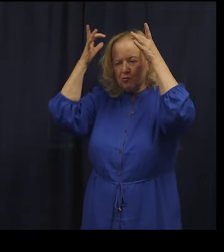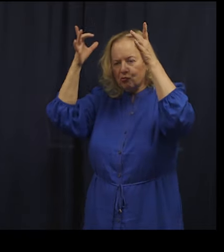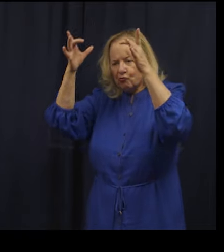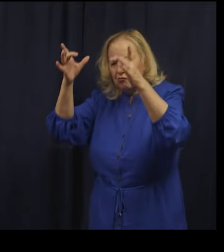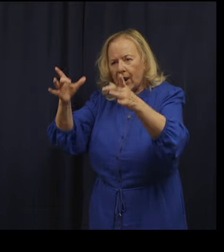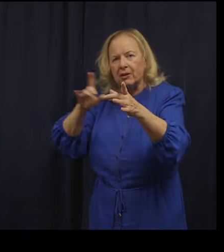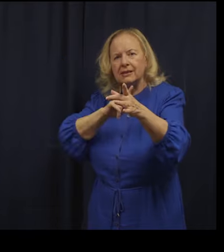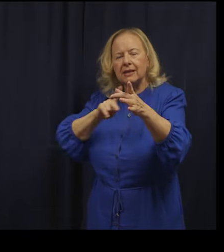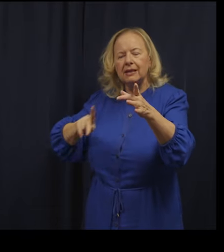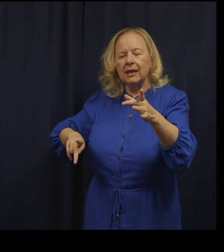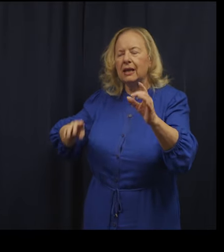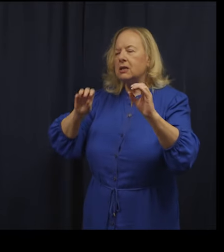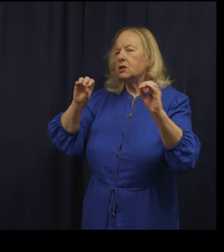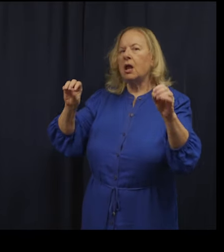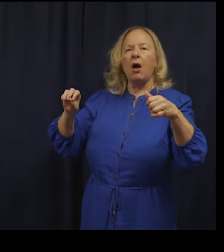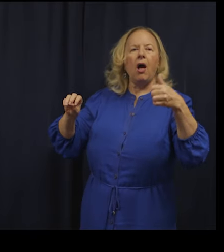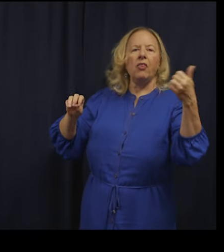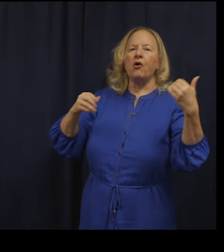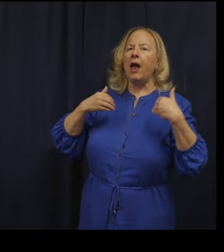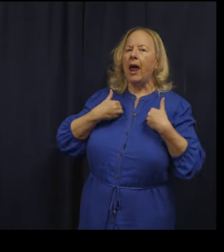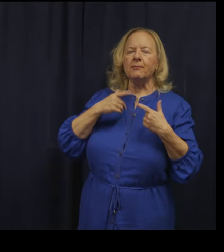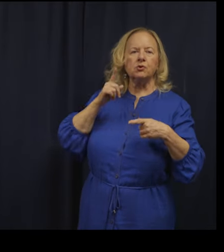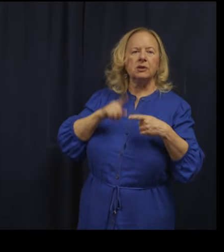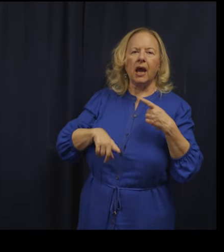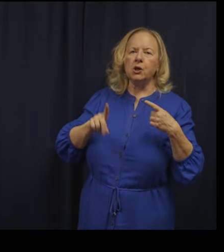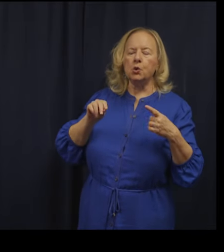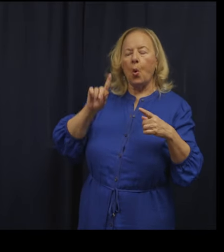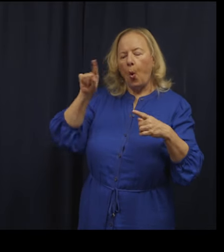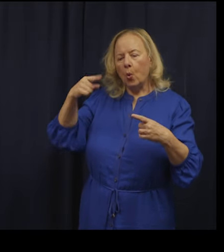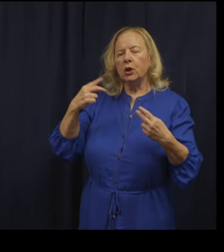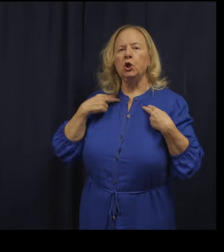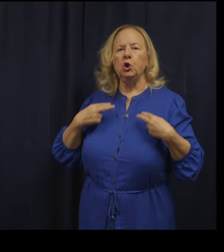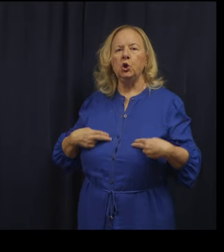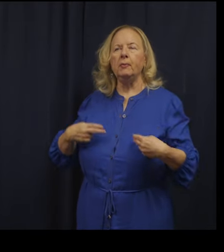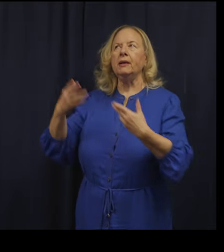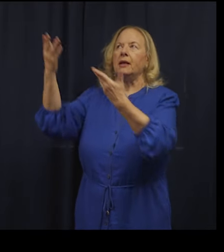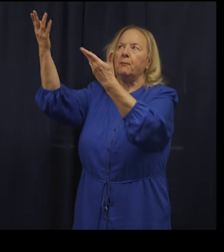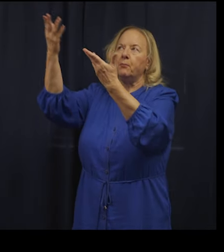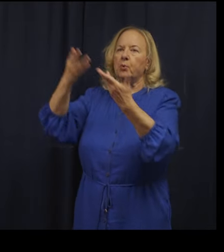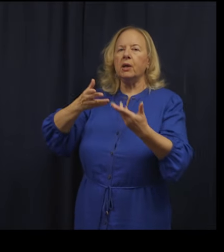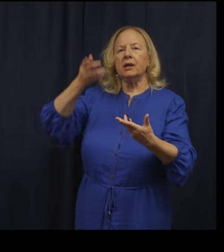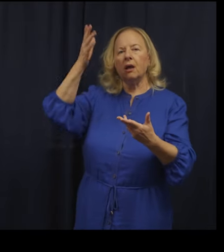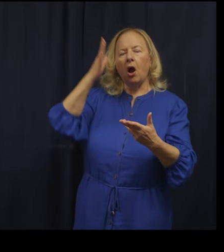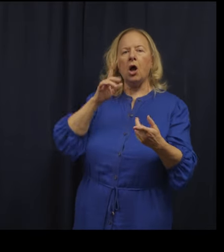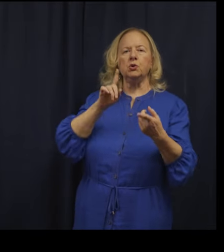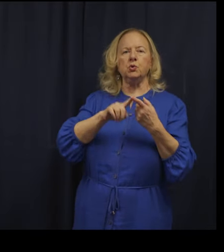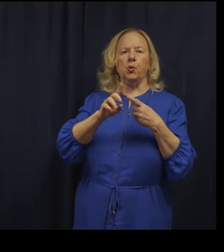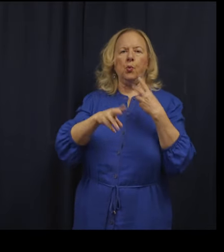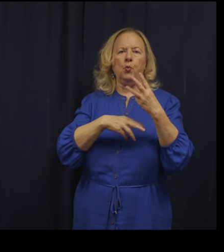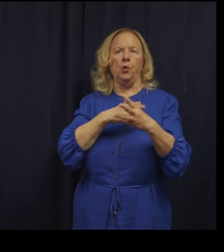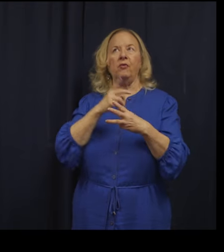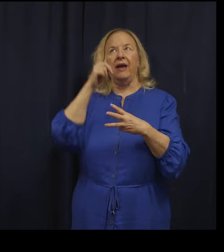none of the rest of creation could do. Only humans could bring God down into this world that he made.